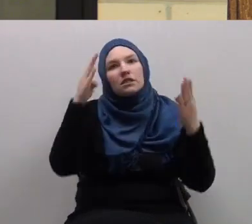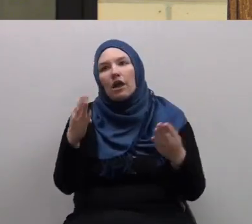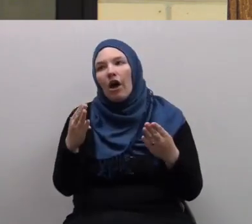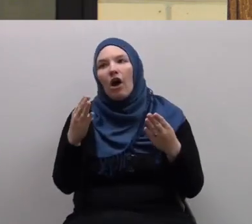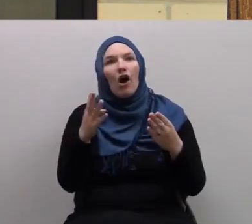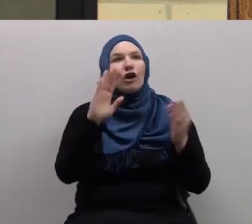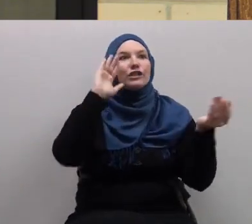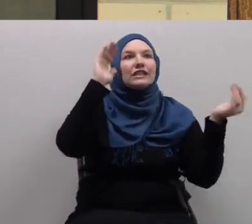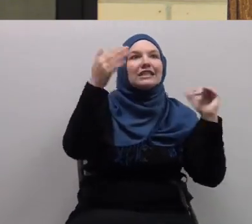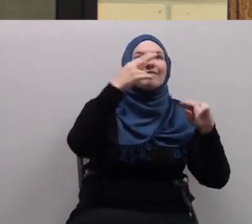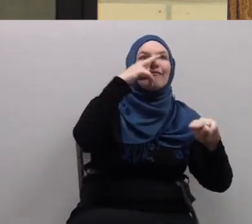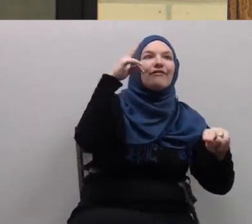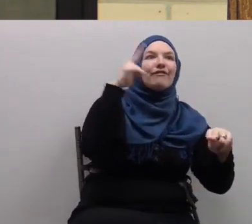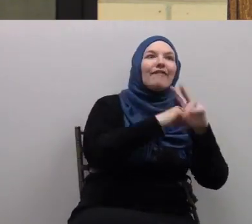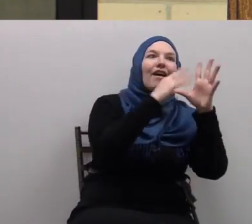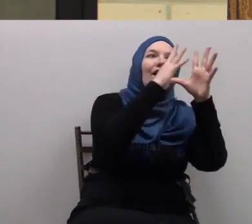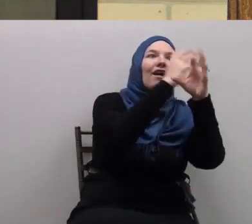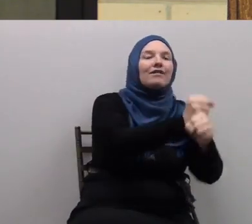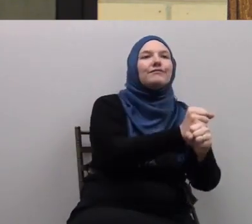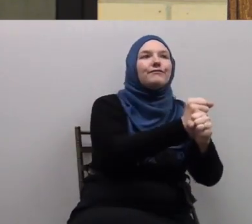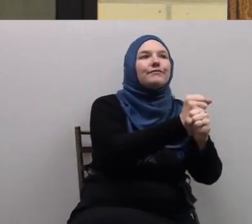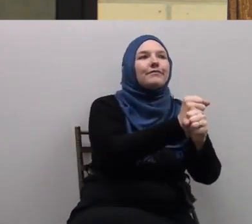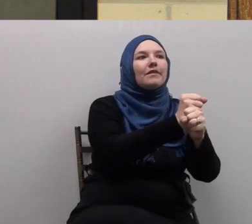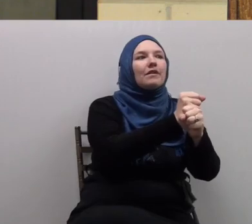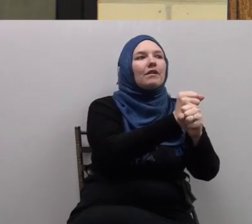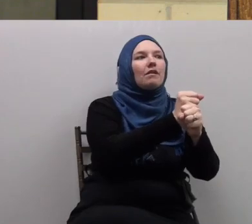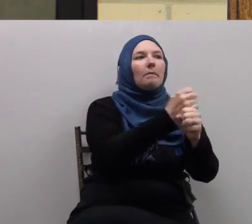fun according to them.